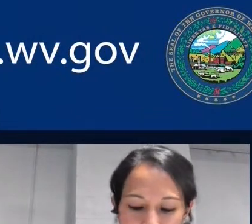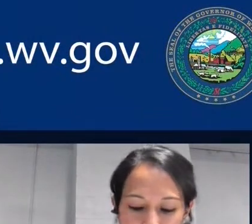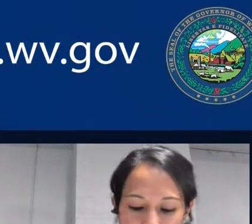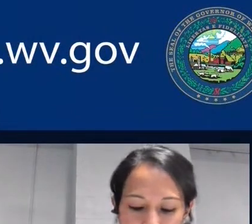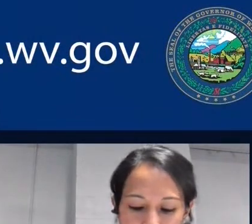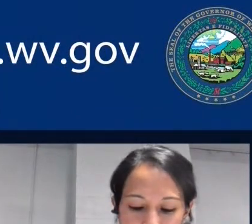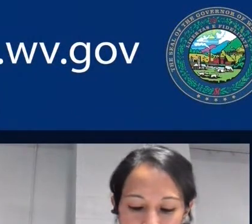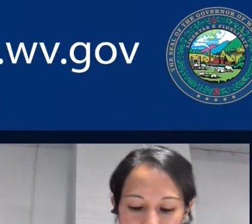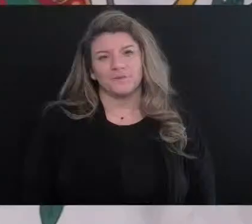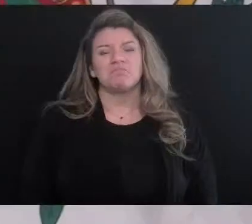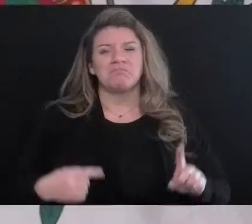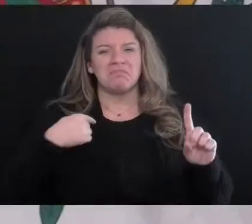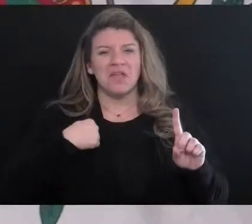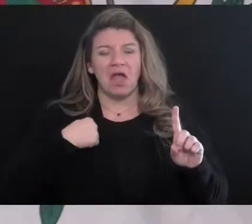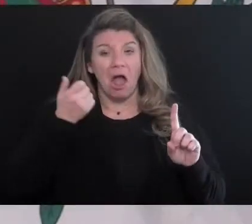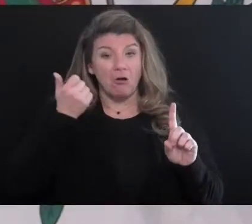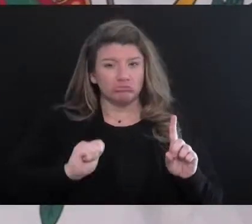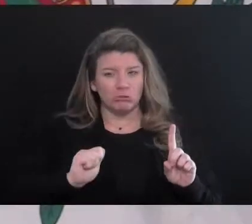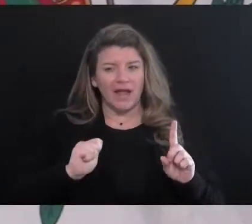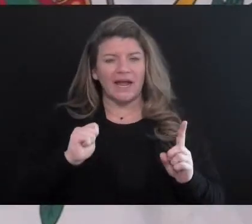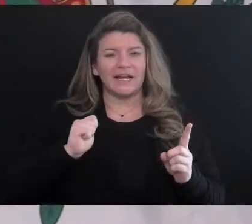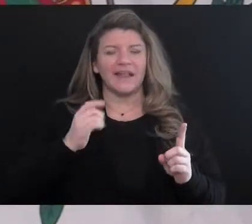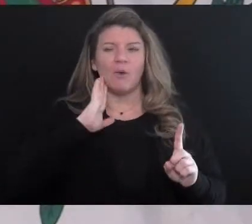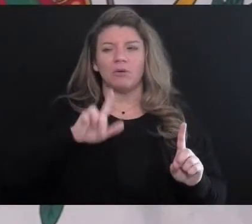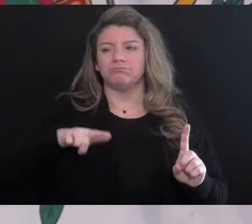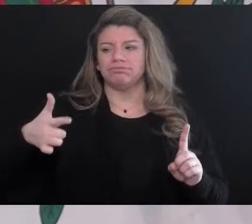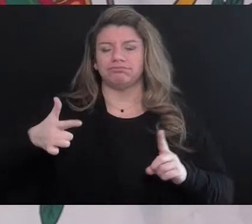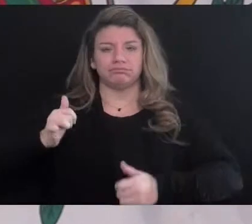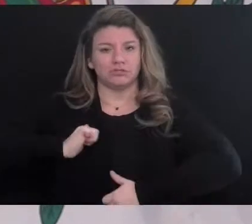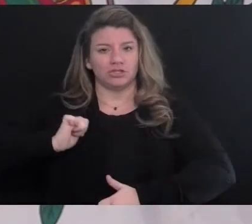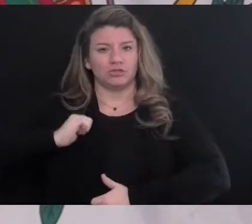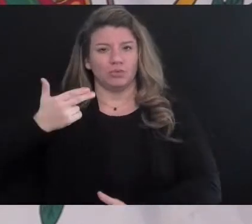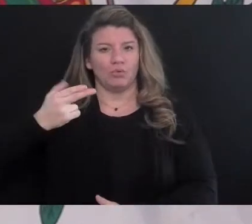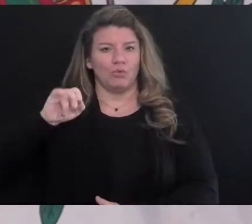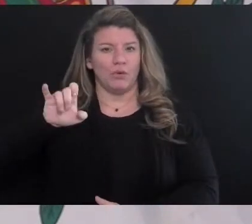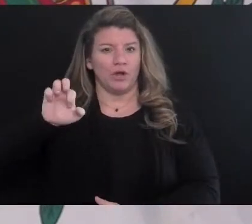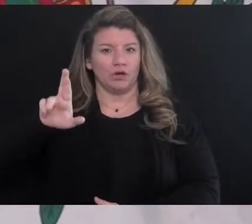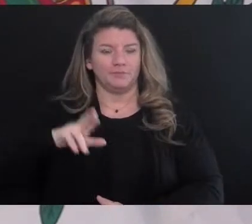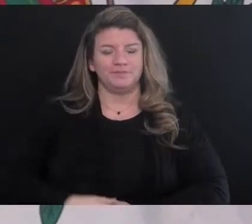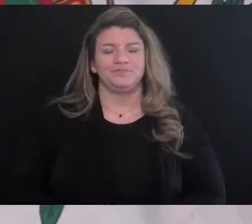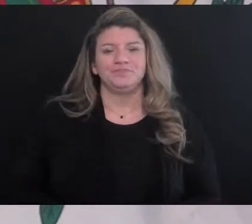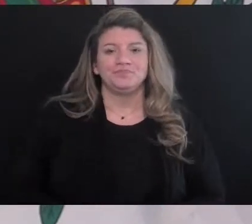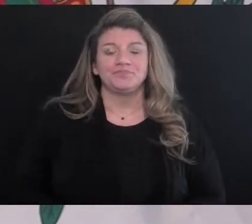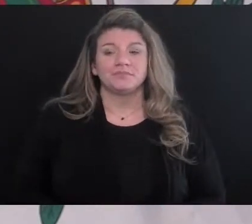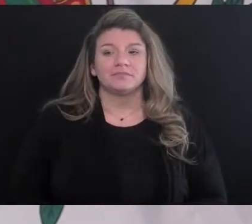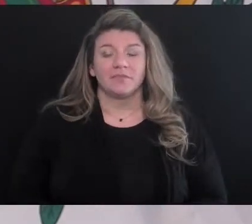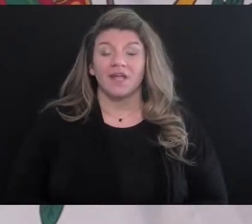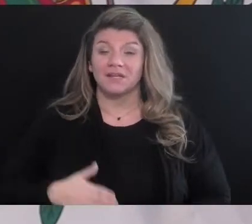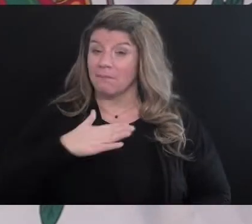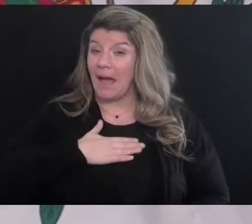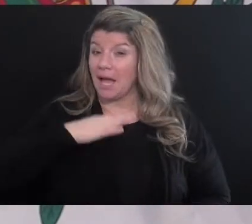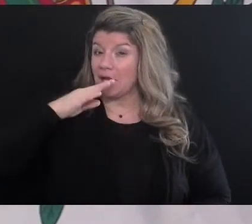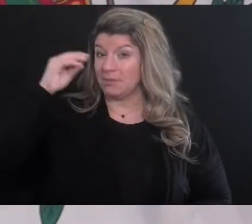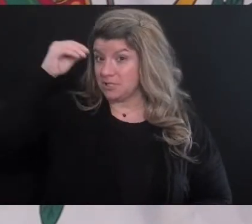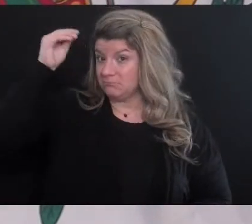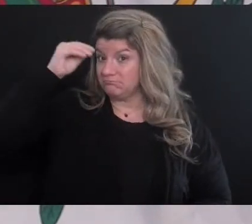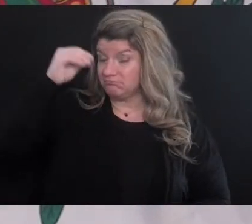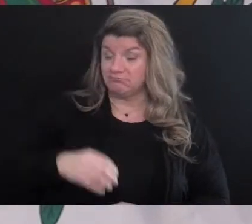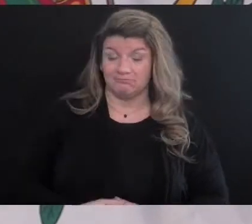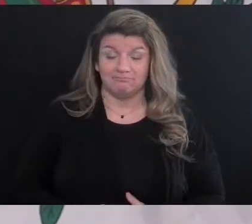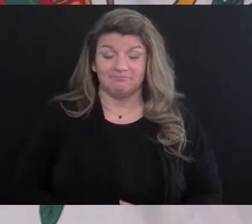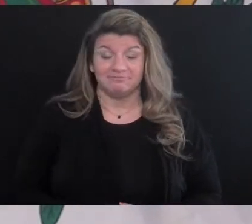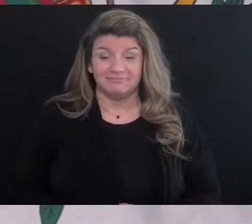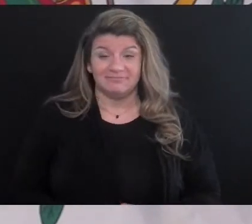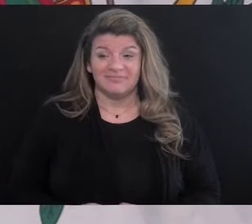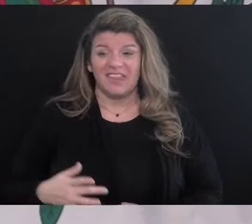me take a stab at it, and then I'd like General Hoyer to jump in as well. Paul, here's what I think. I